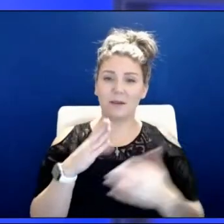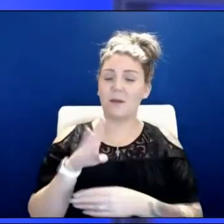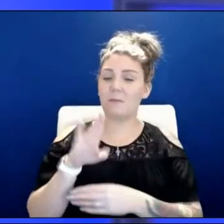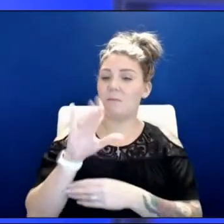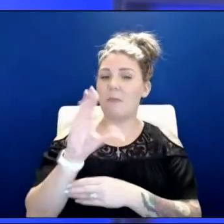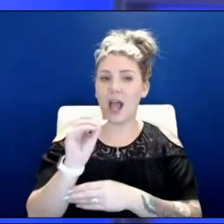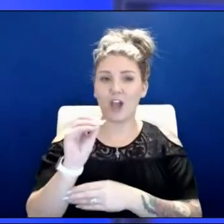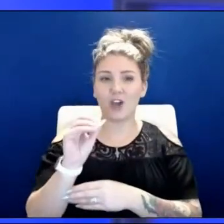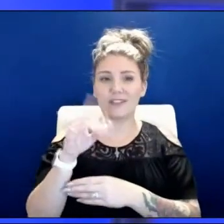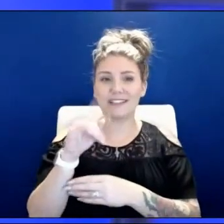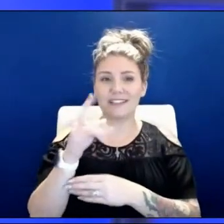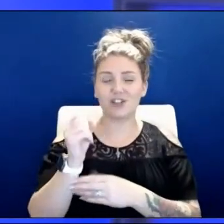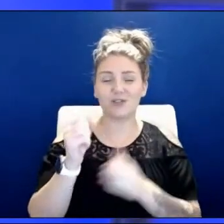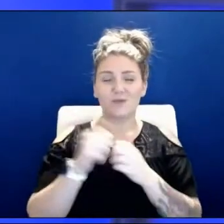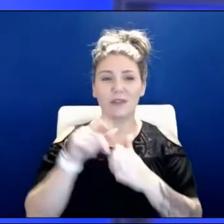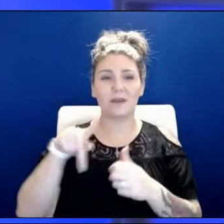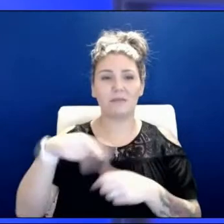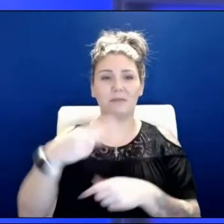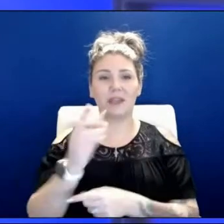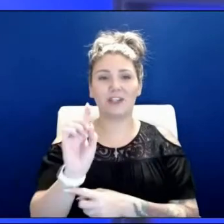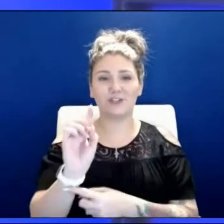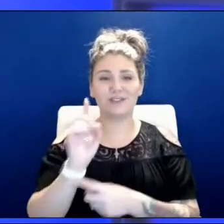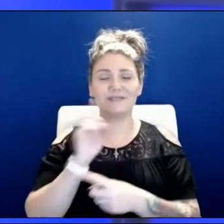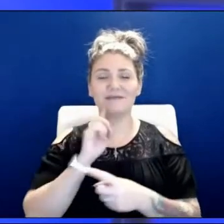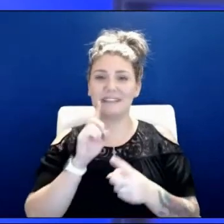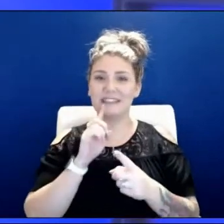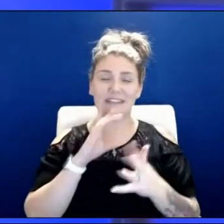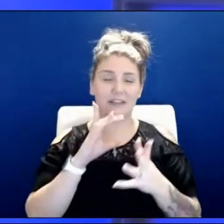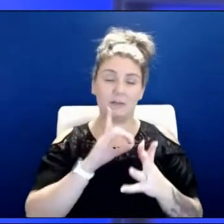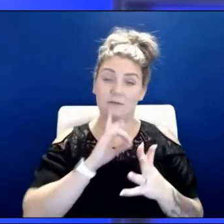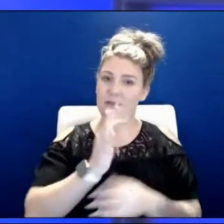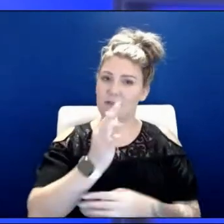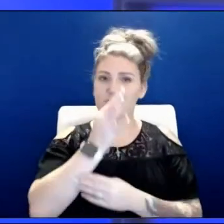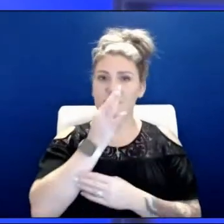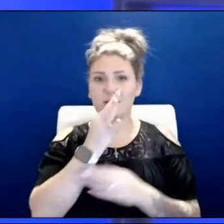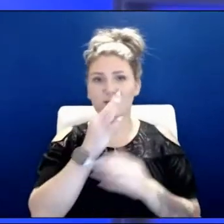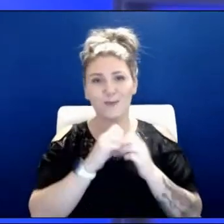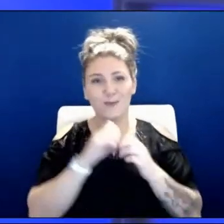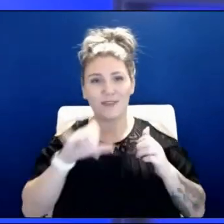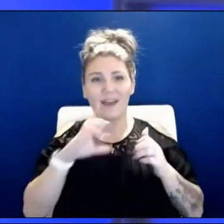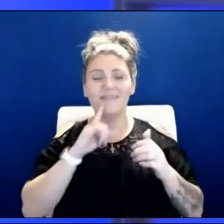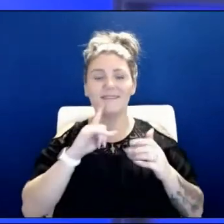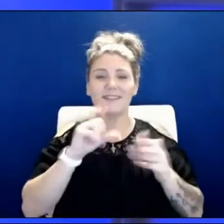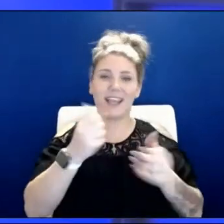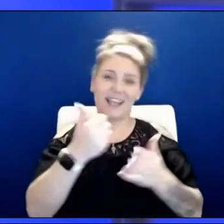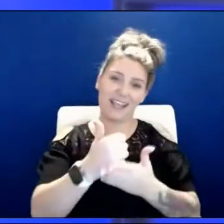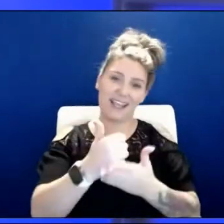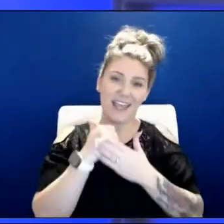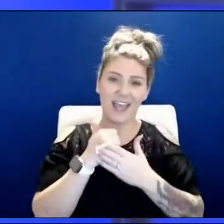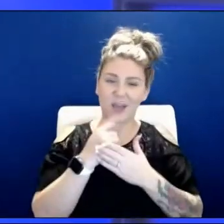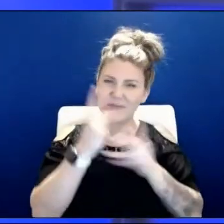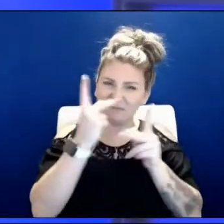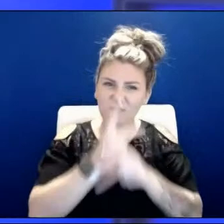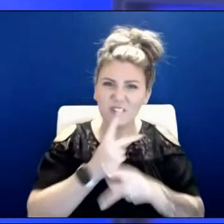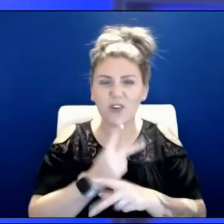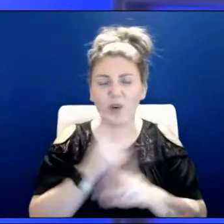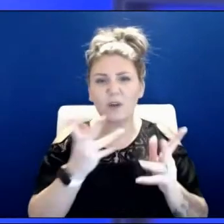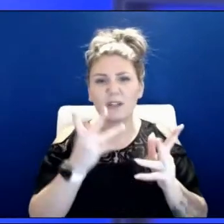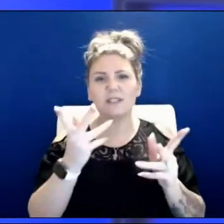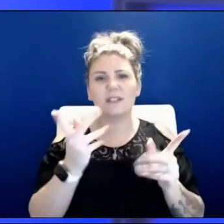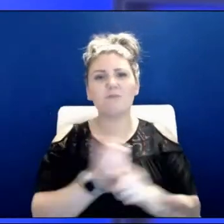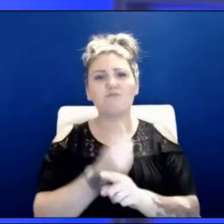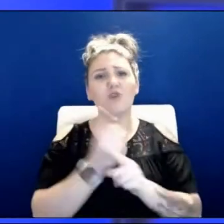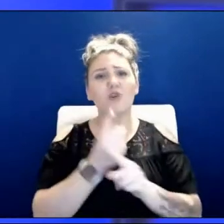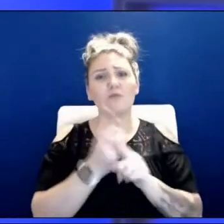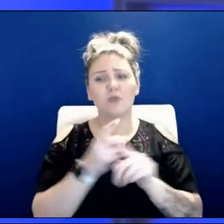et cetera, that really are experts at this sort of thing, and they can help us calculate what is the proper sample size for this particular question,